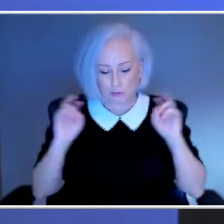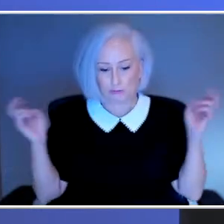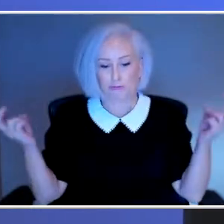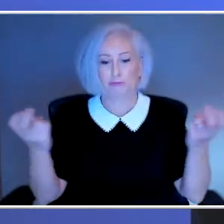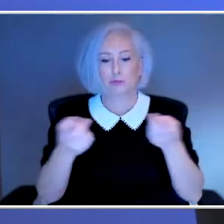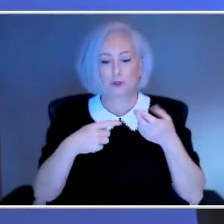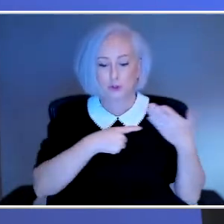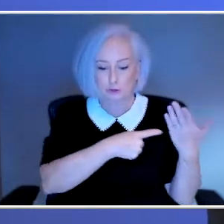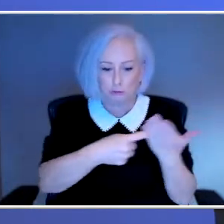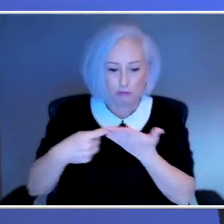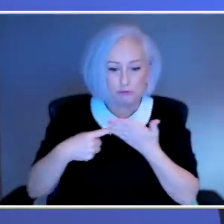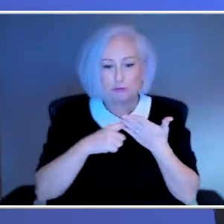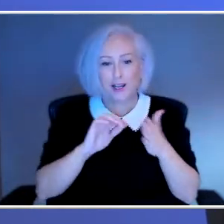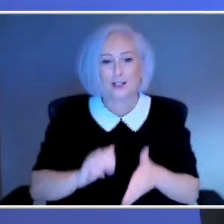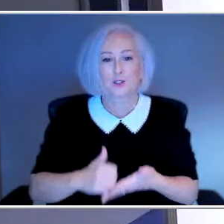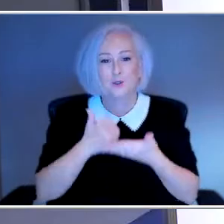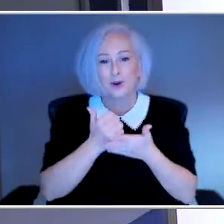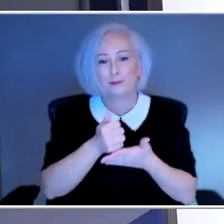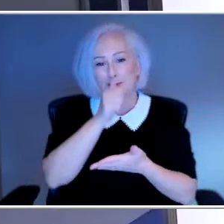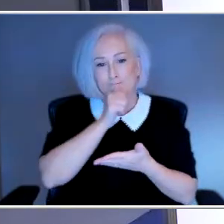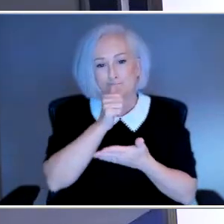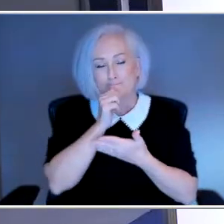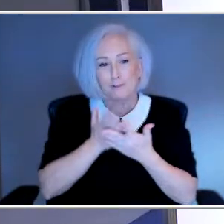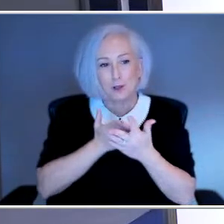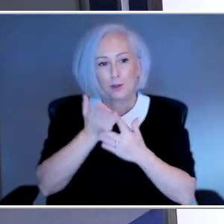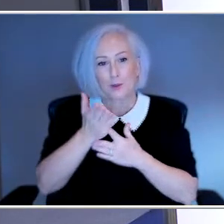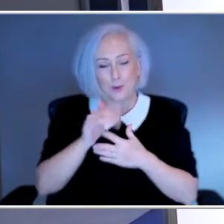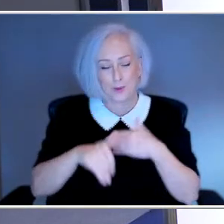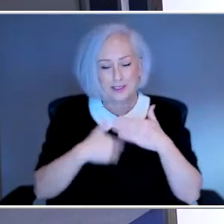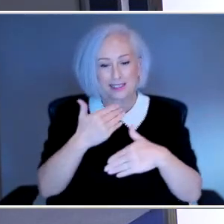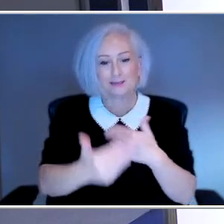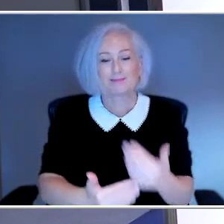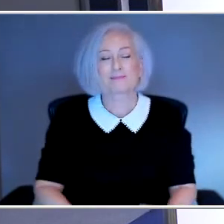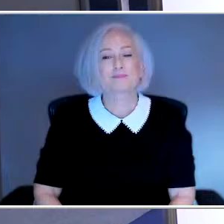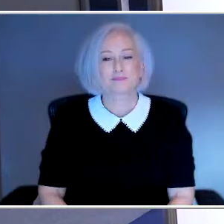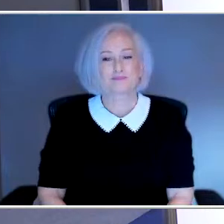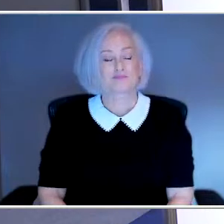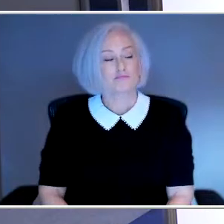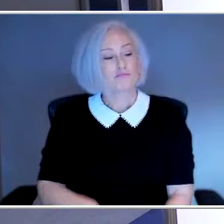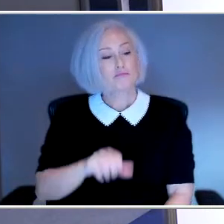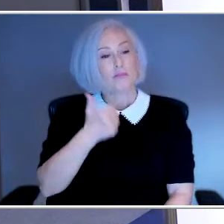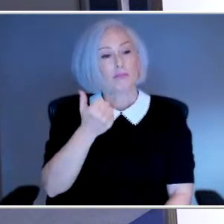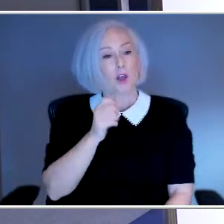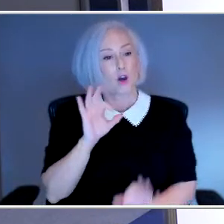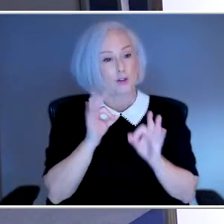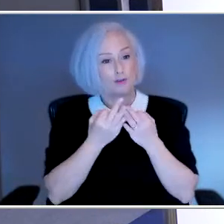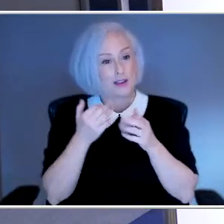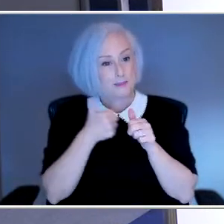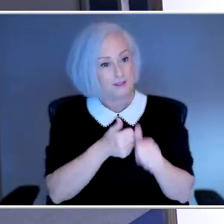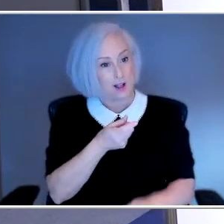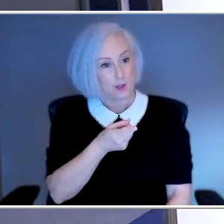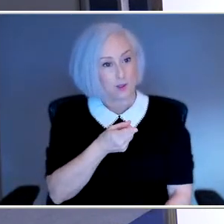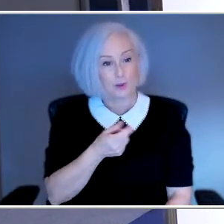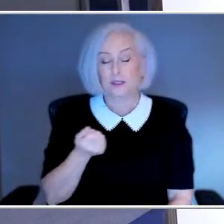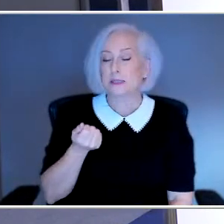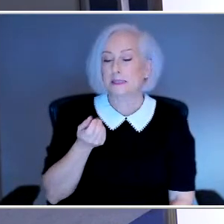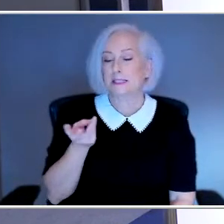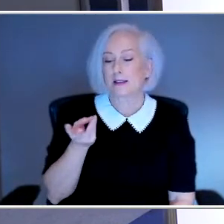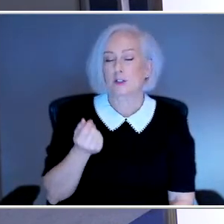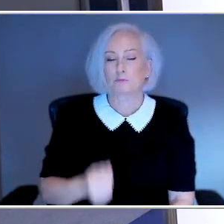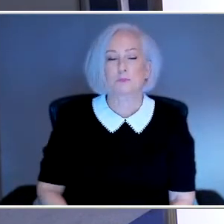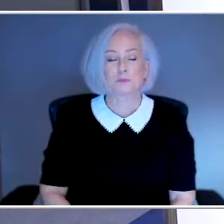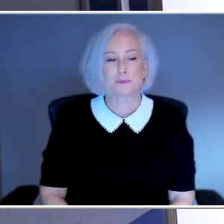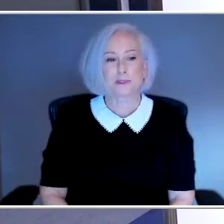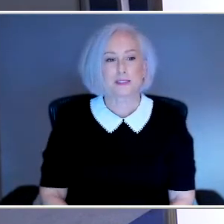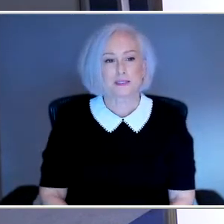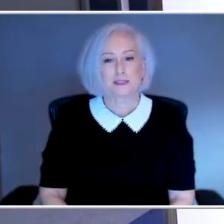this. Are other family members following your lead? A few of them are, yes. They have a lot to